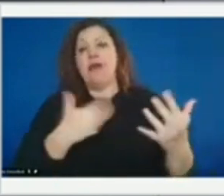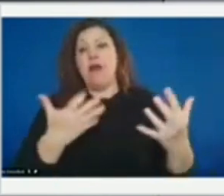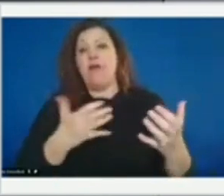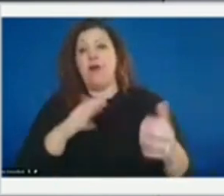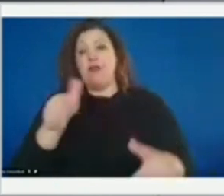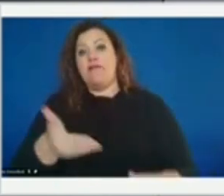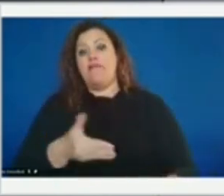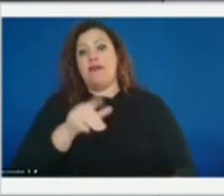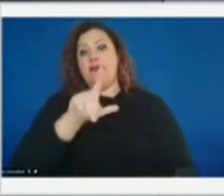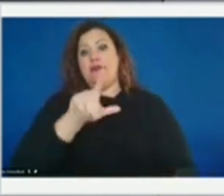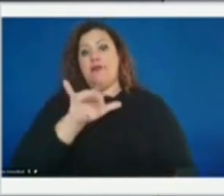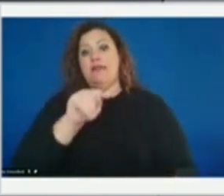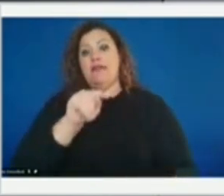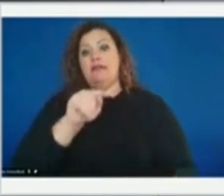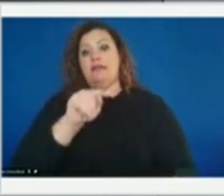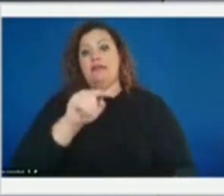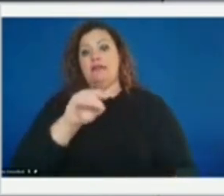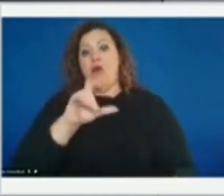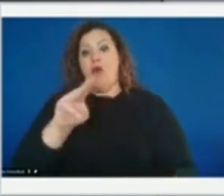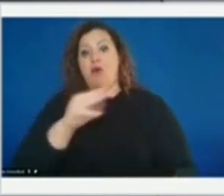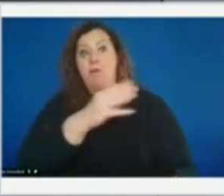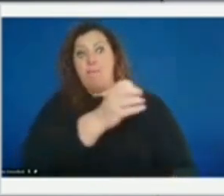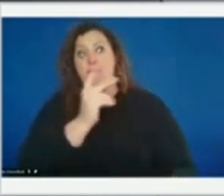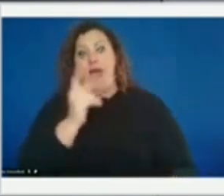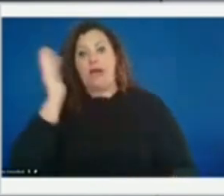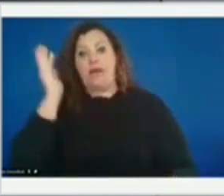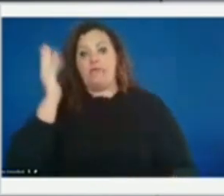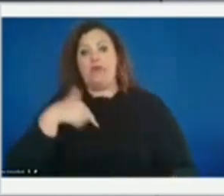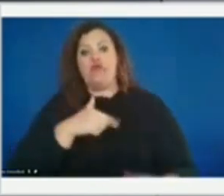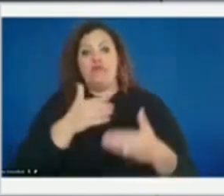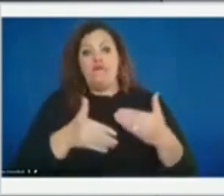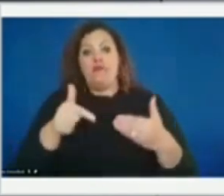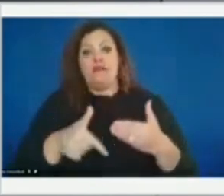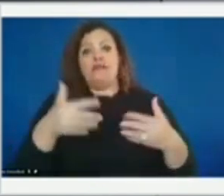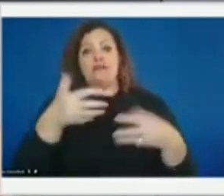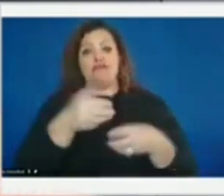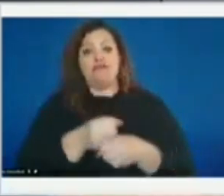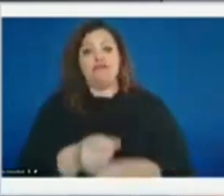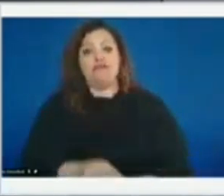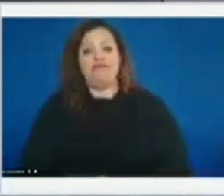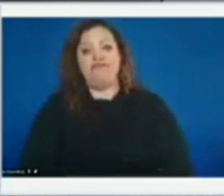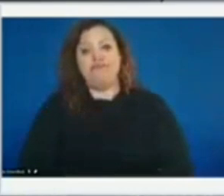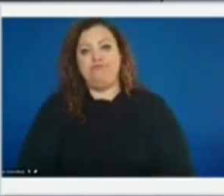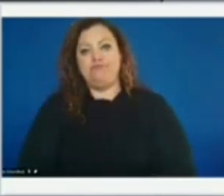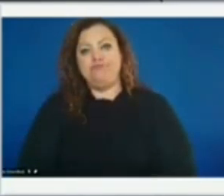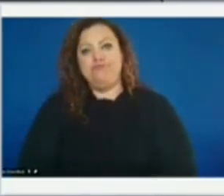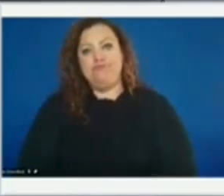Odom back up as we wrap up this briefing. Thank you.